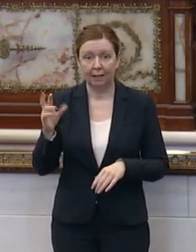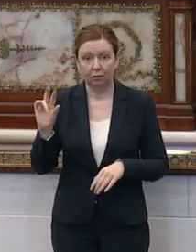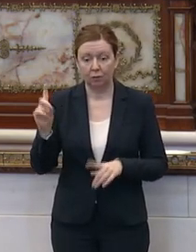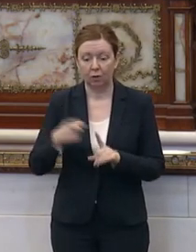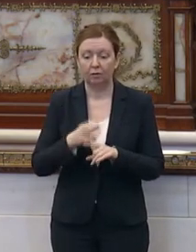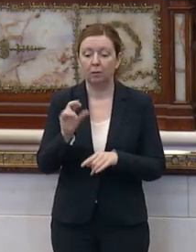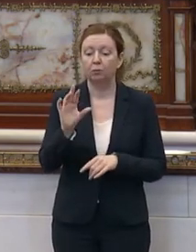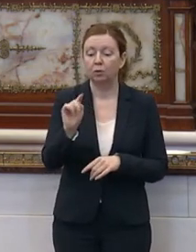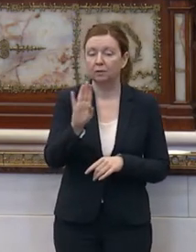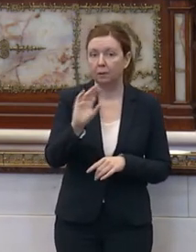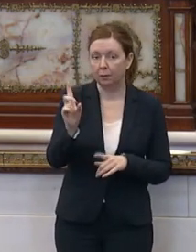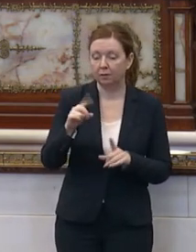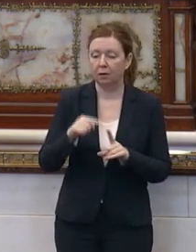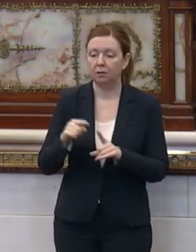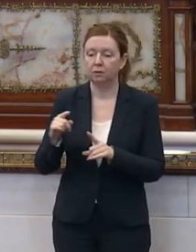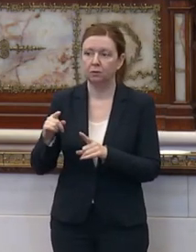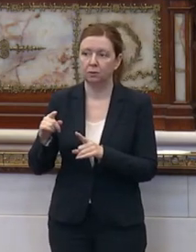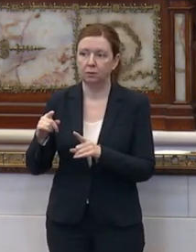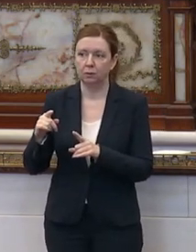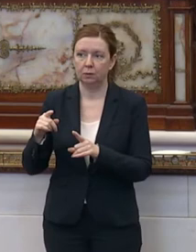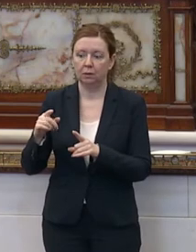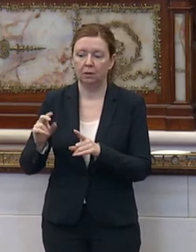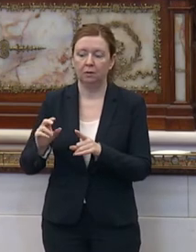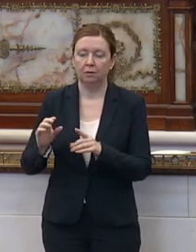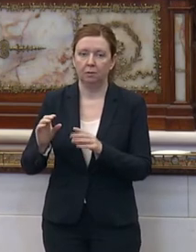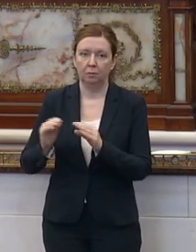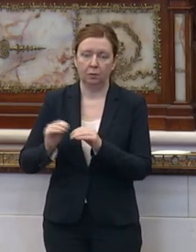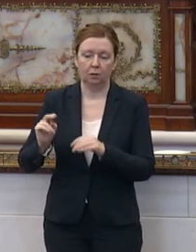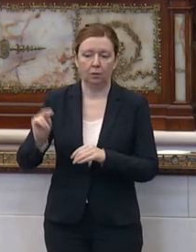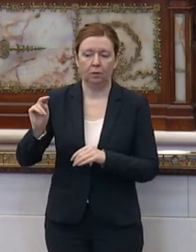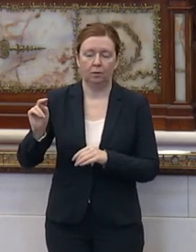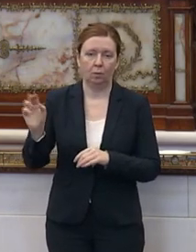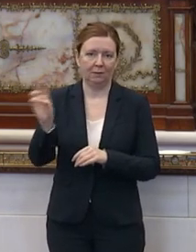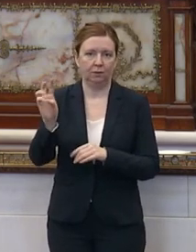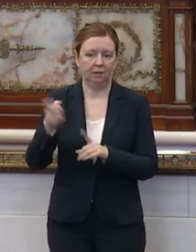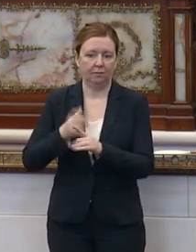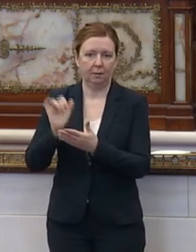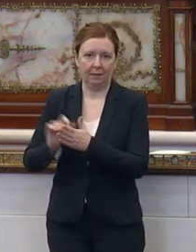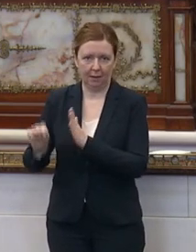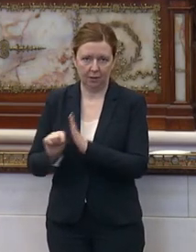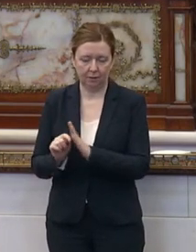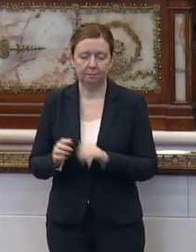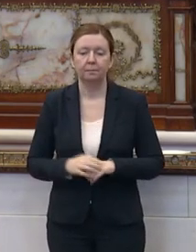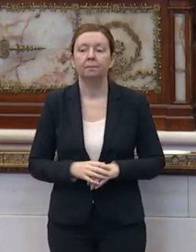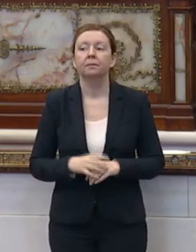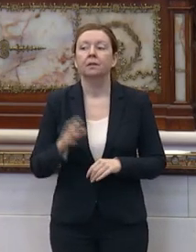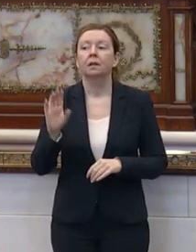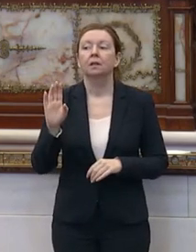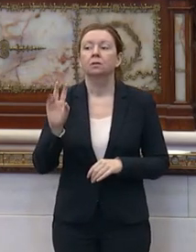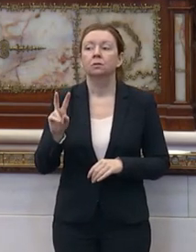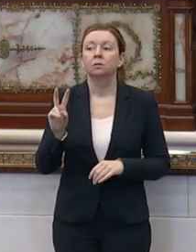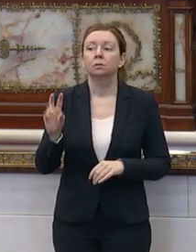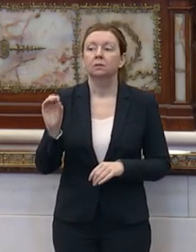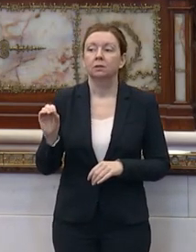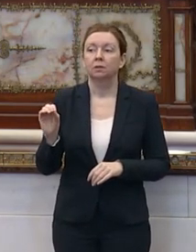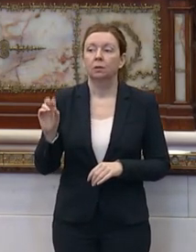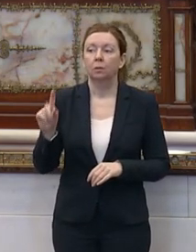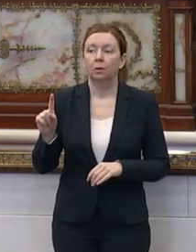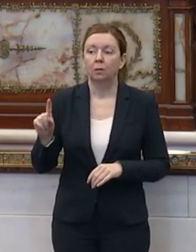from Roosevelt Boulevard to its terminus further northwestwardly therefrom. And bill number